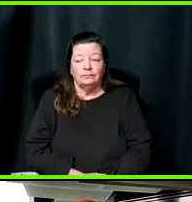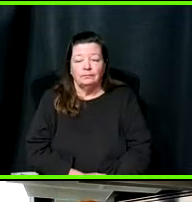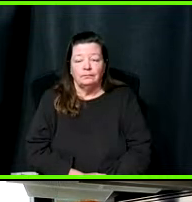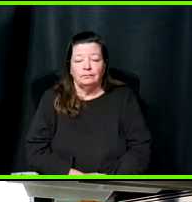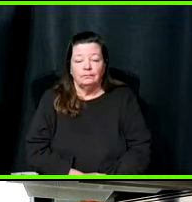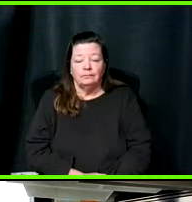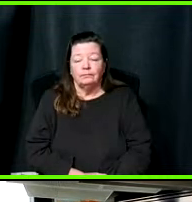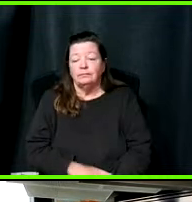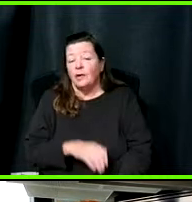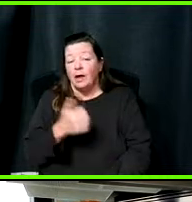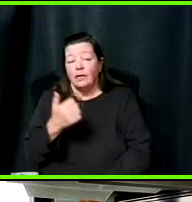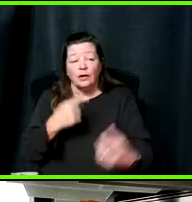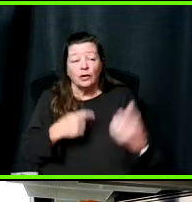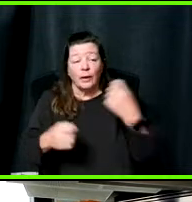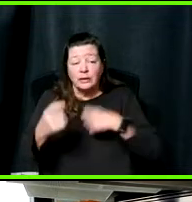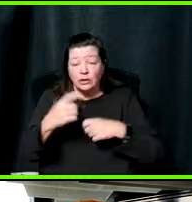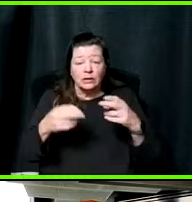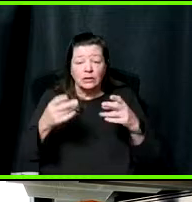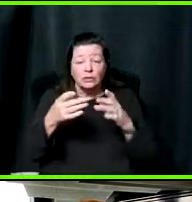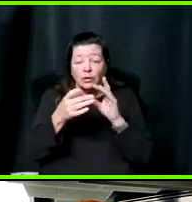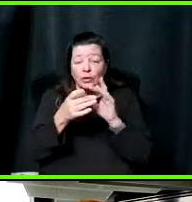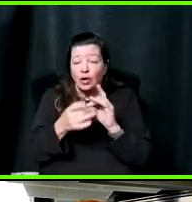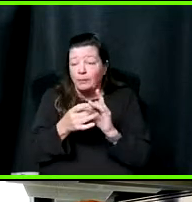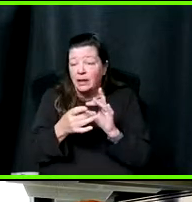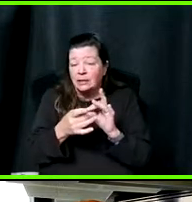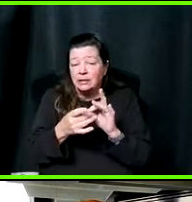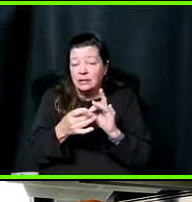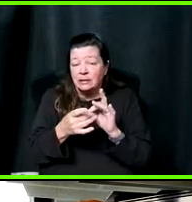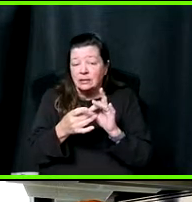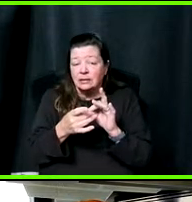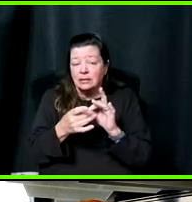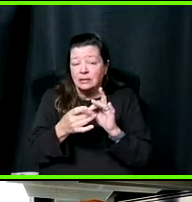Any other questions, comments for Shannon and Emily?